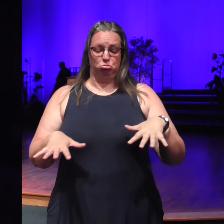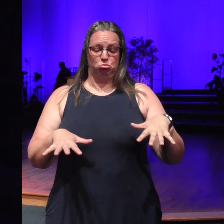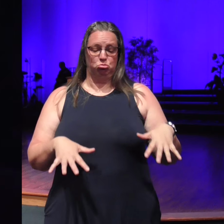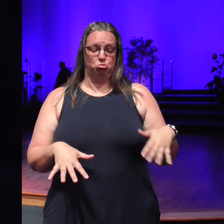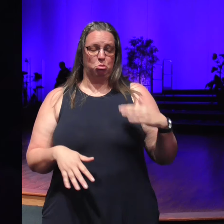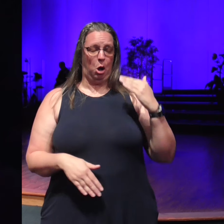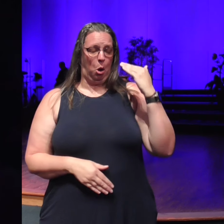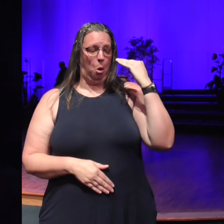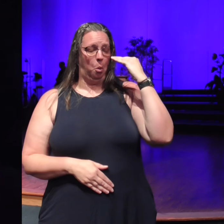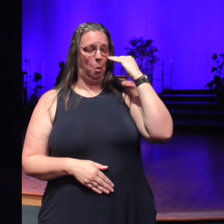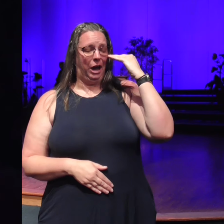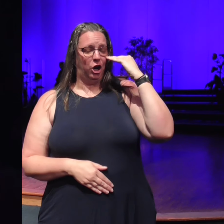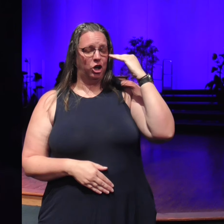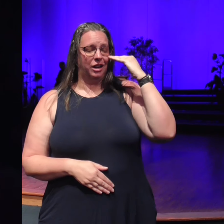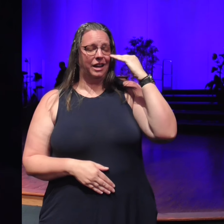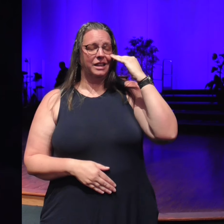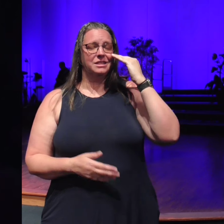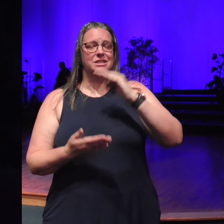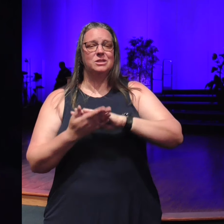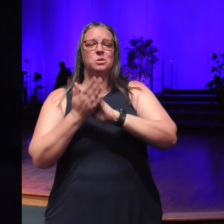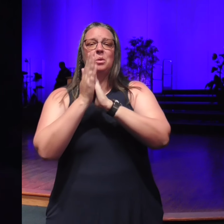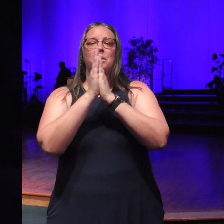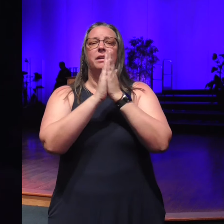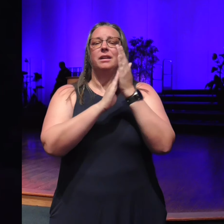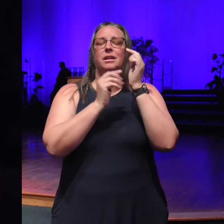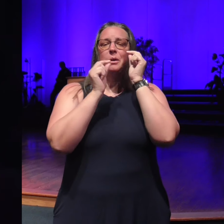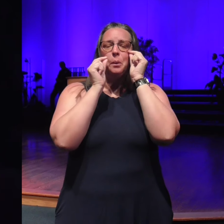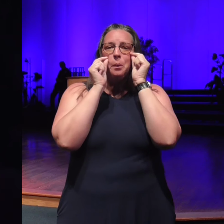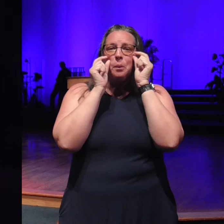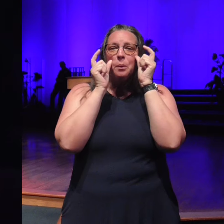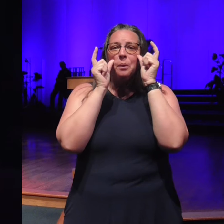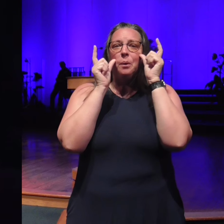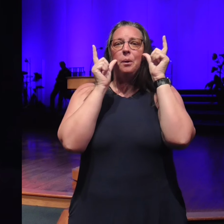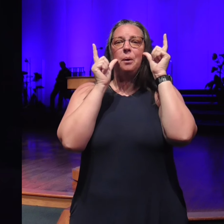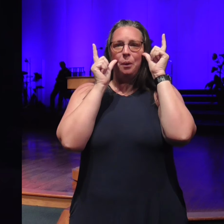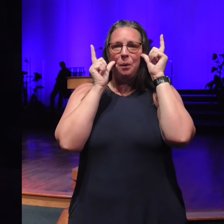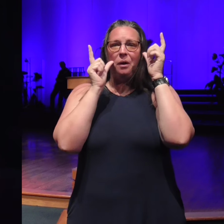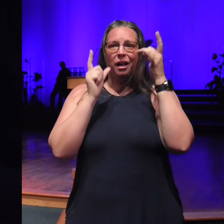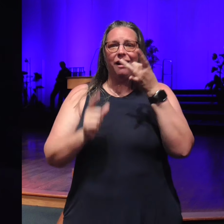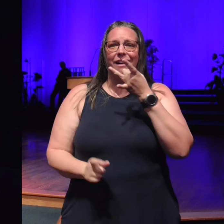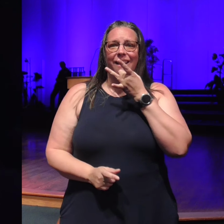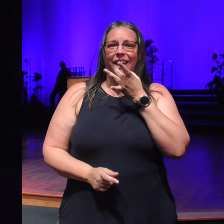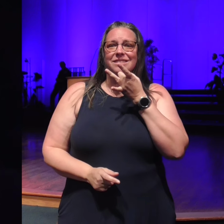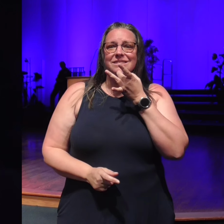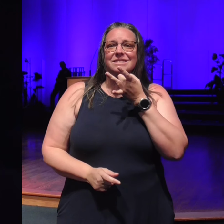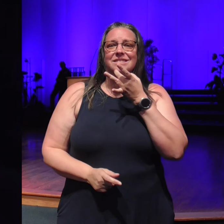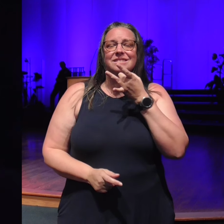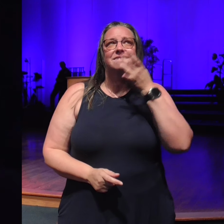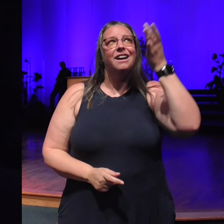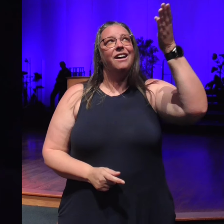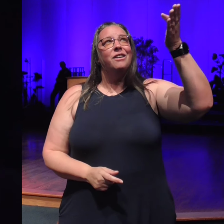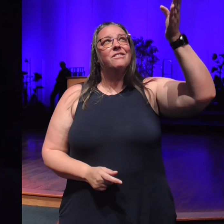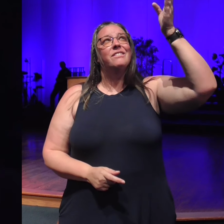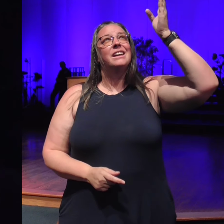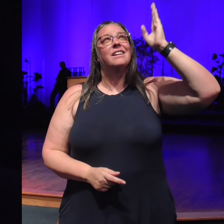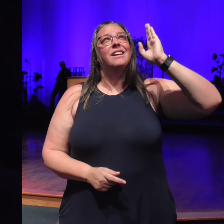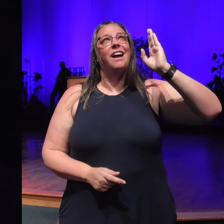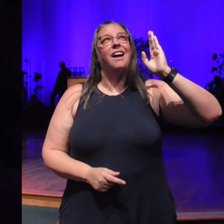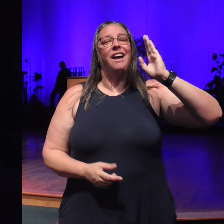we awaken even more to the very light of the divine